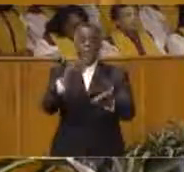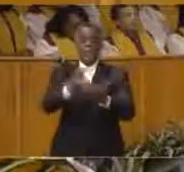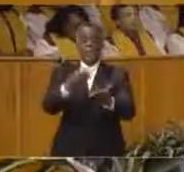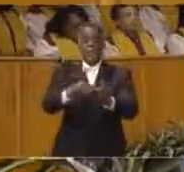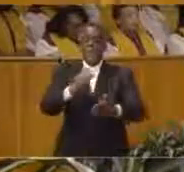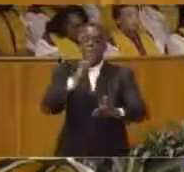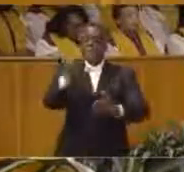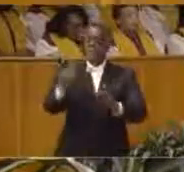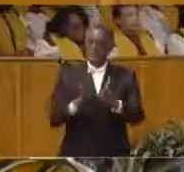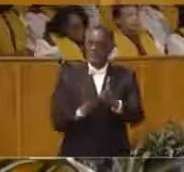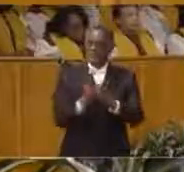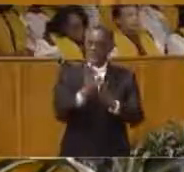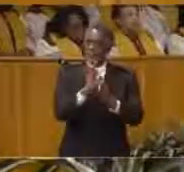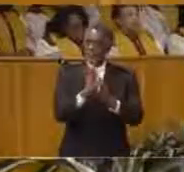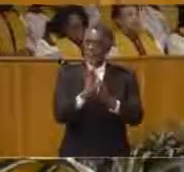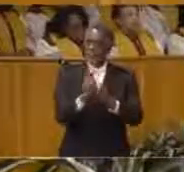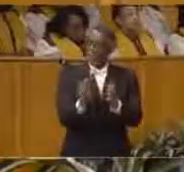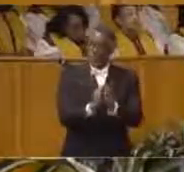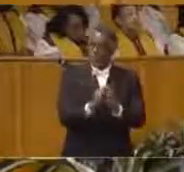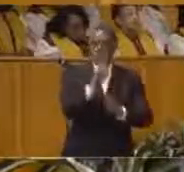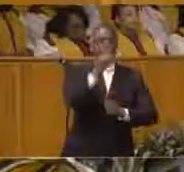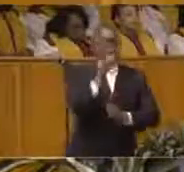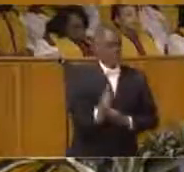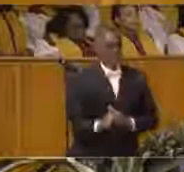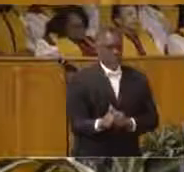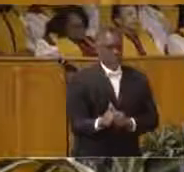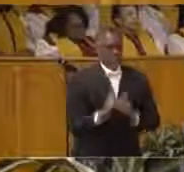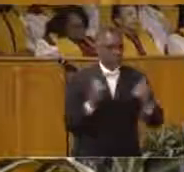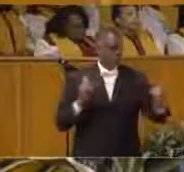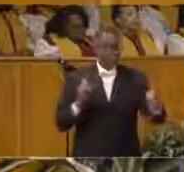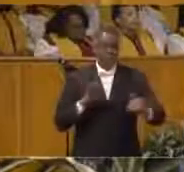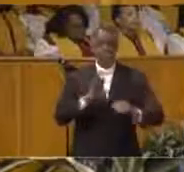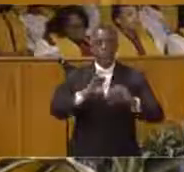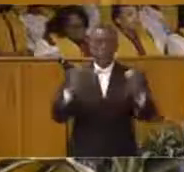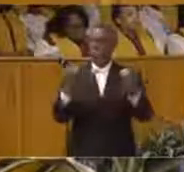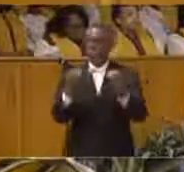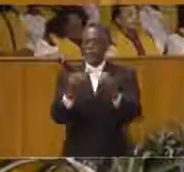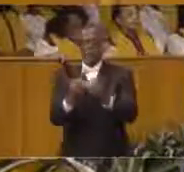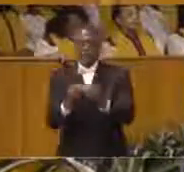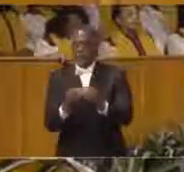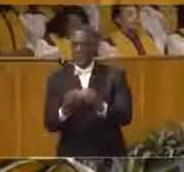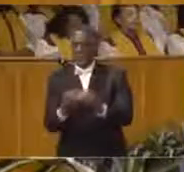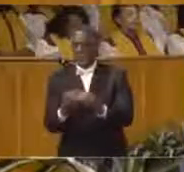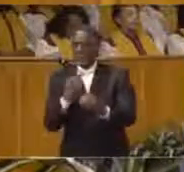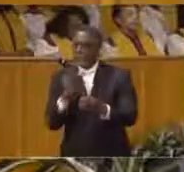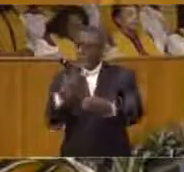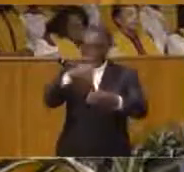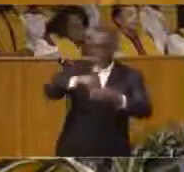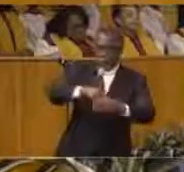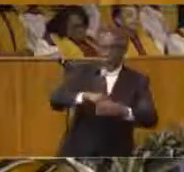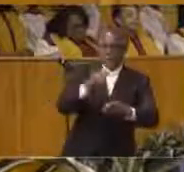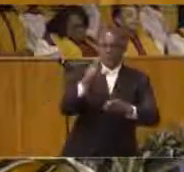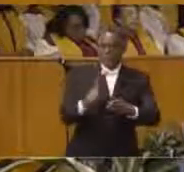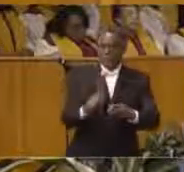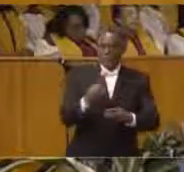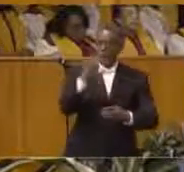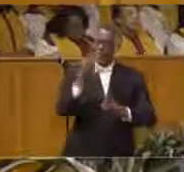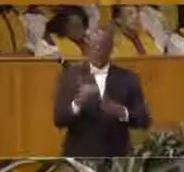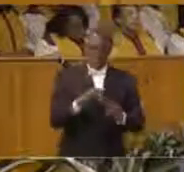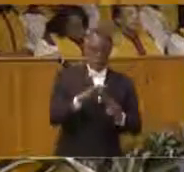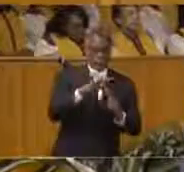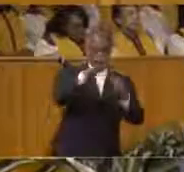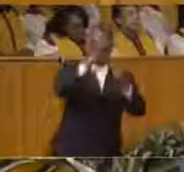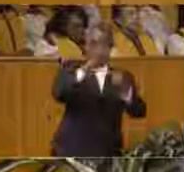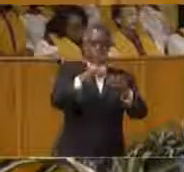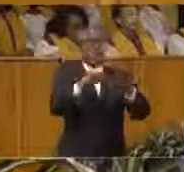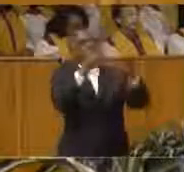money does not count towards the tithe. Your organizations don't take a tithe. A tithe is a specific tenth